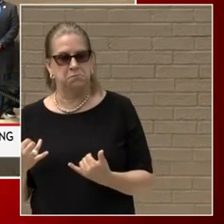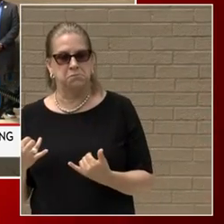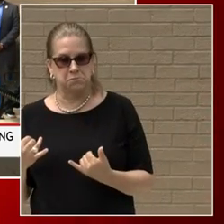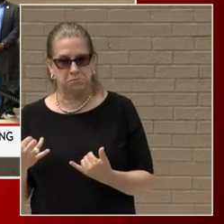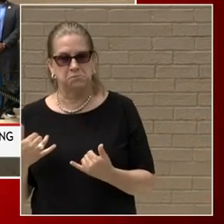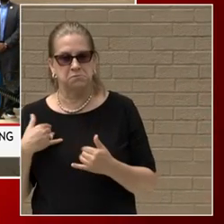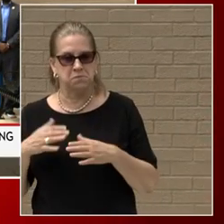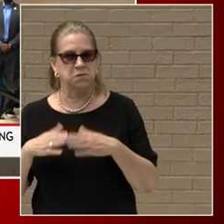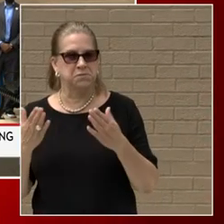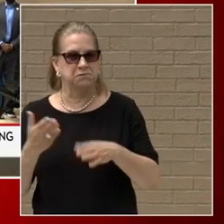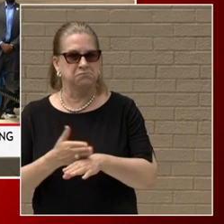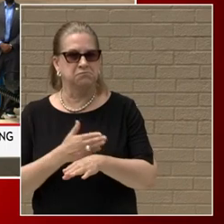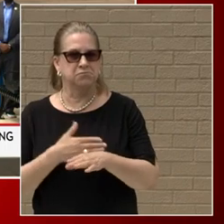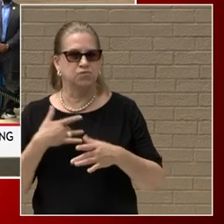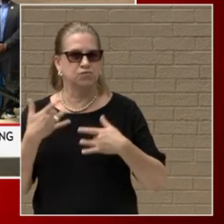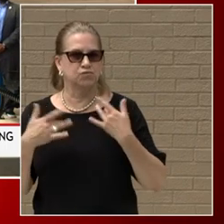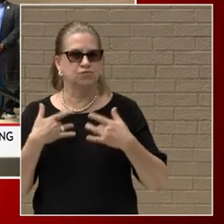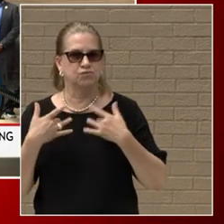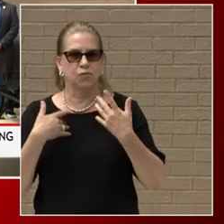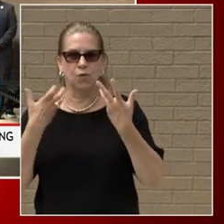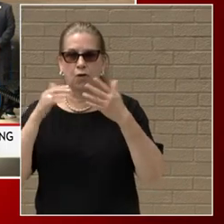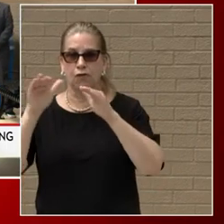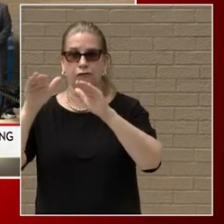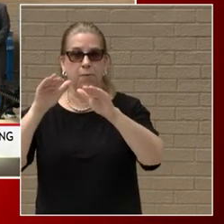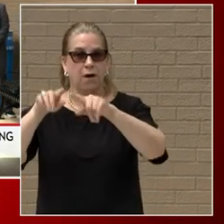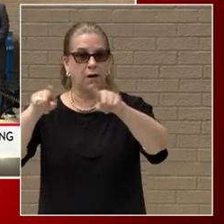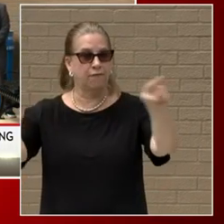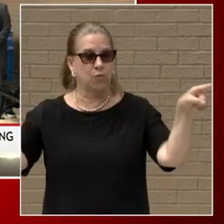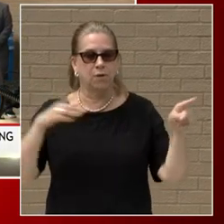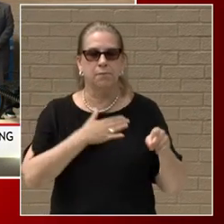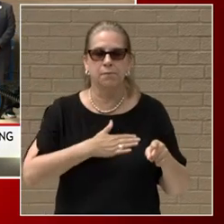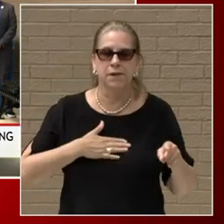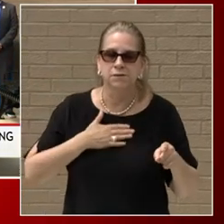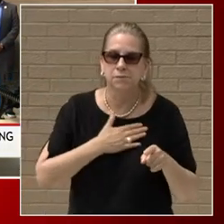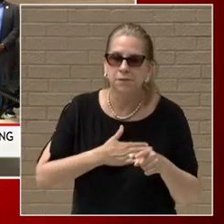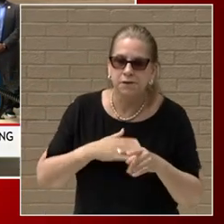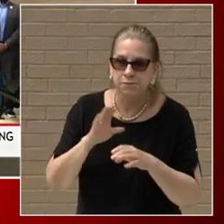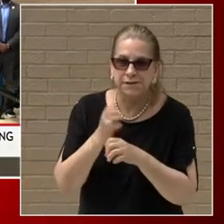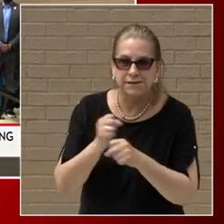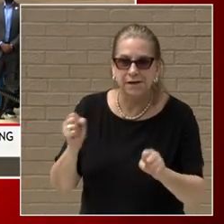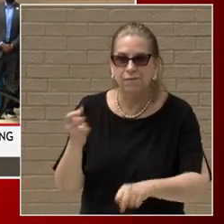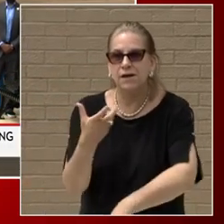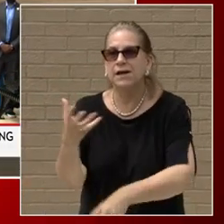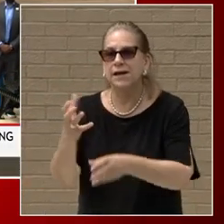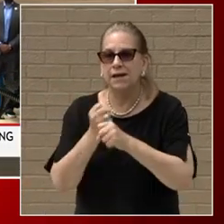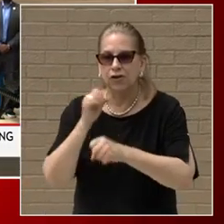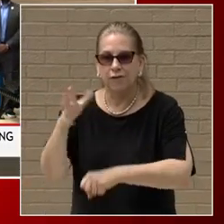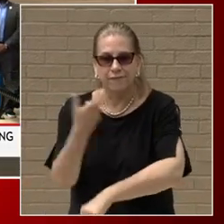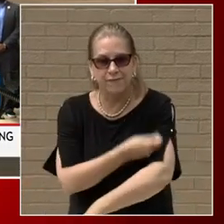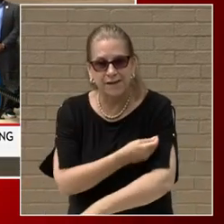So we just want to remind everybody to be safe, get vaccinated, and enjoy the